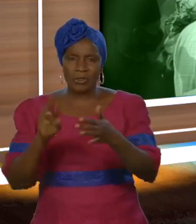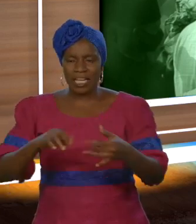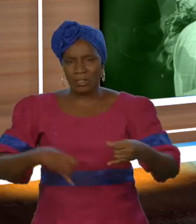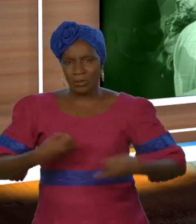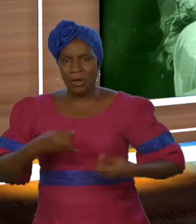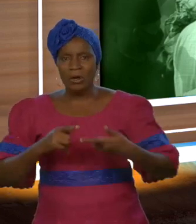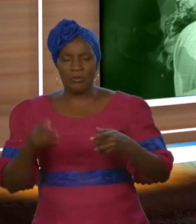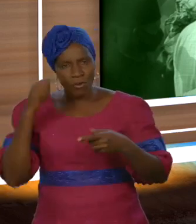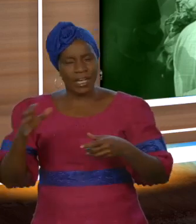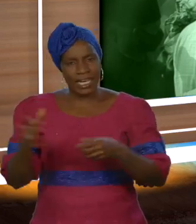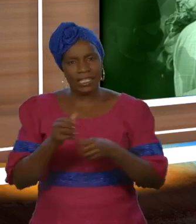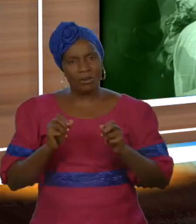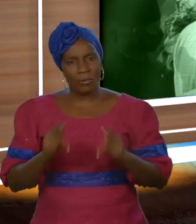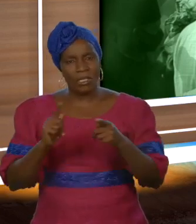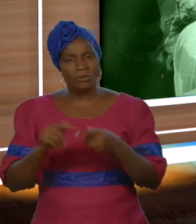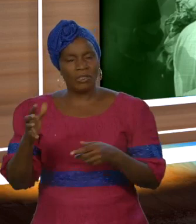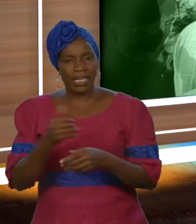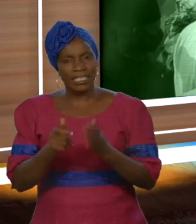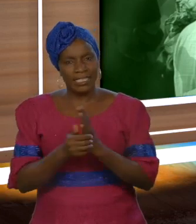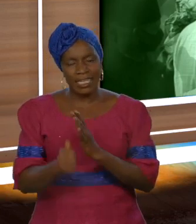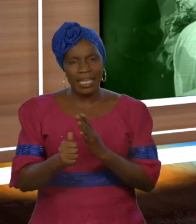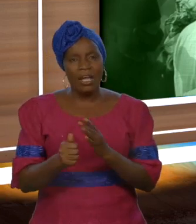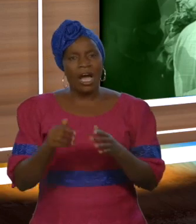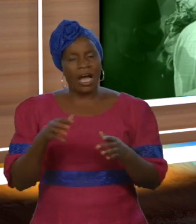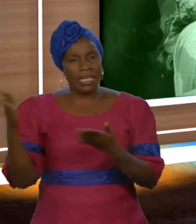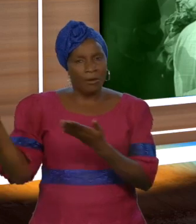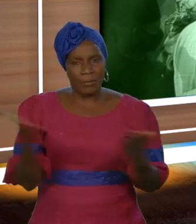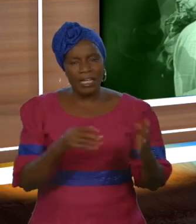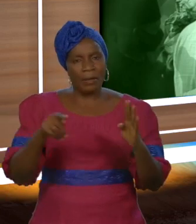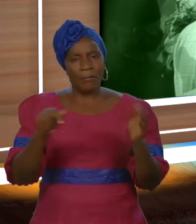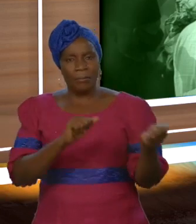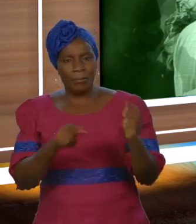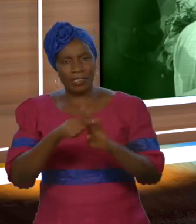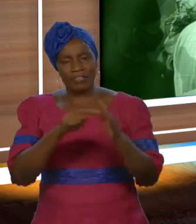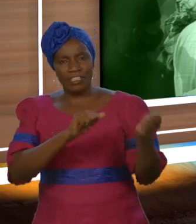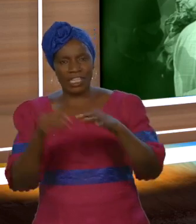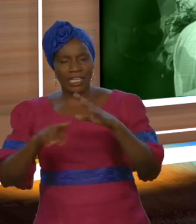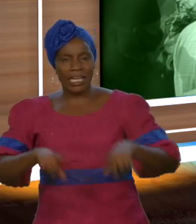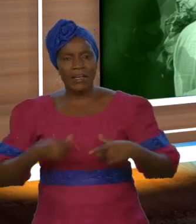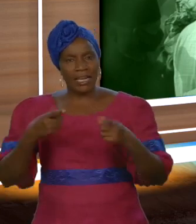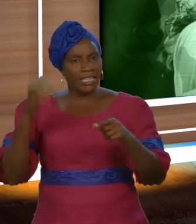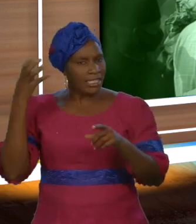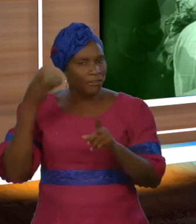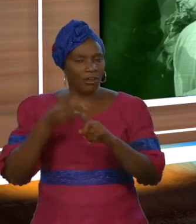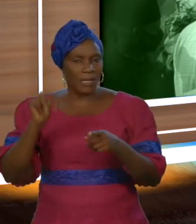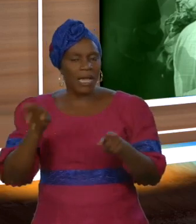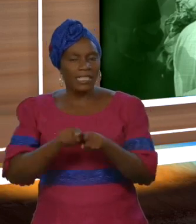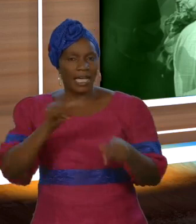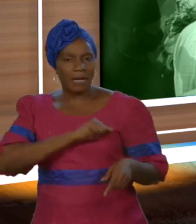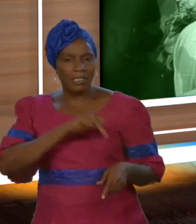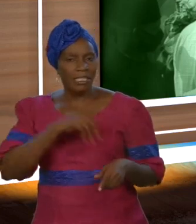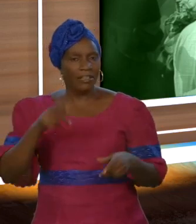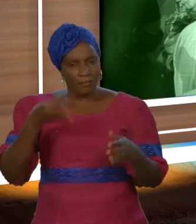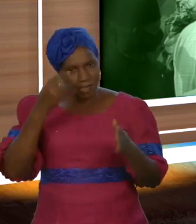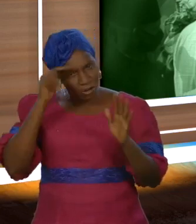forward to share their joy for getting the opportunity to acquire skills that would bring about a positive change in their lives. Let's hear from them as